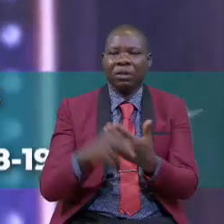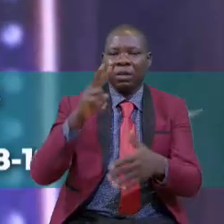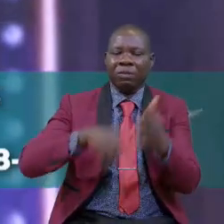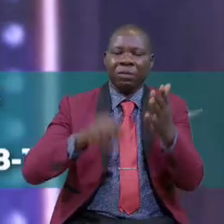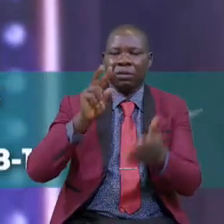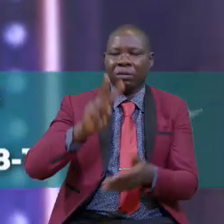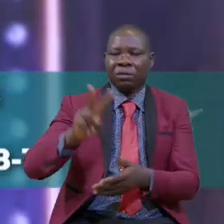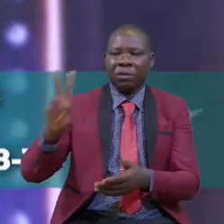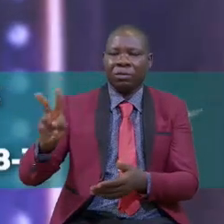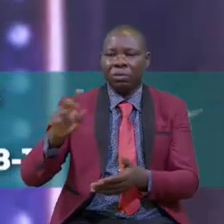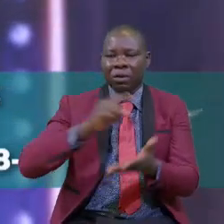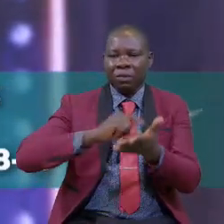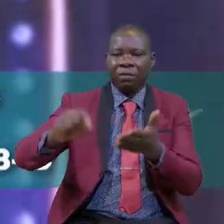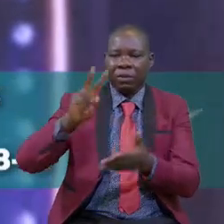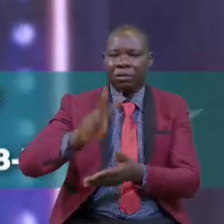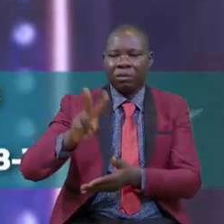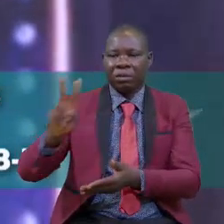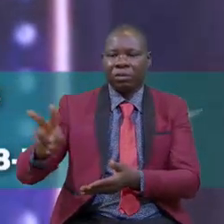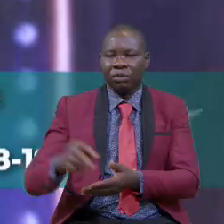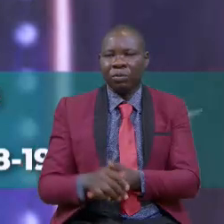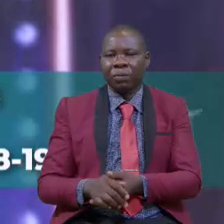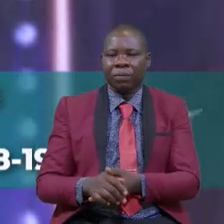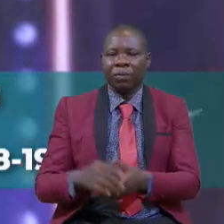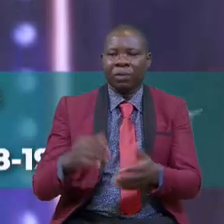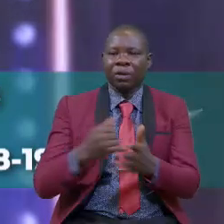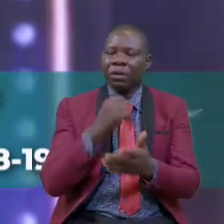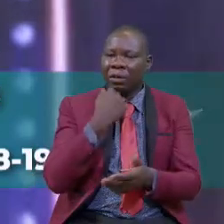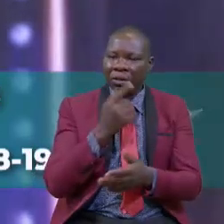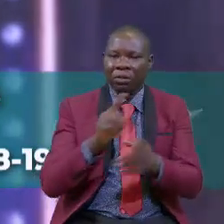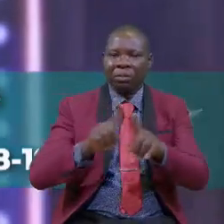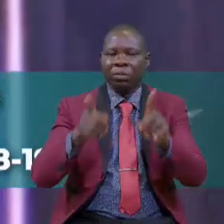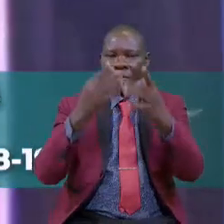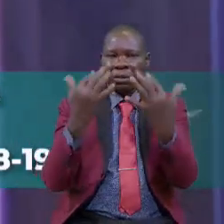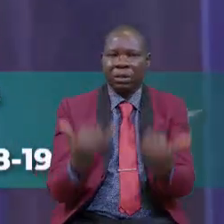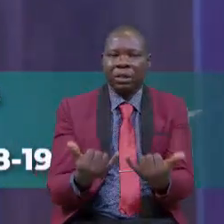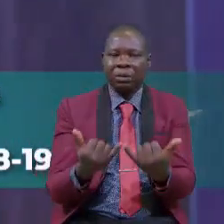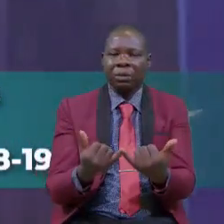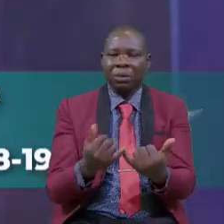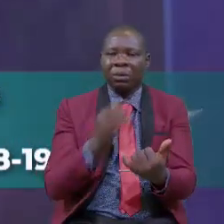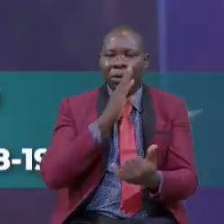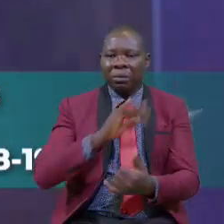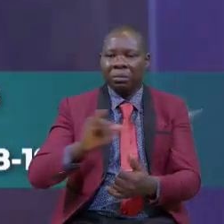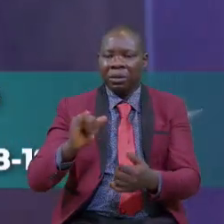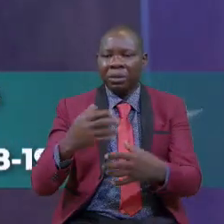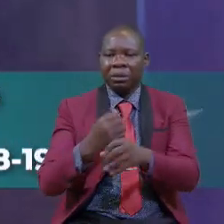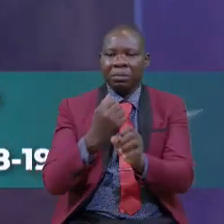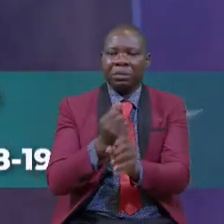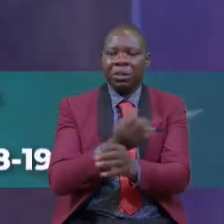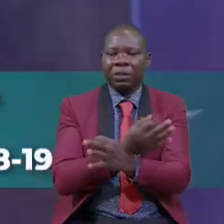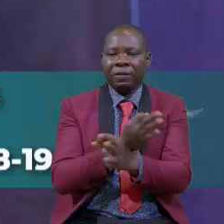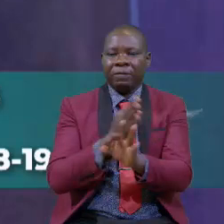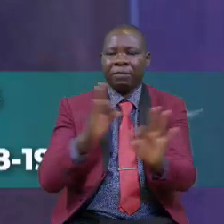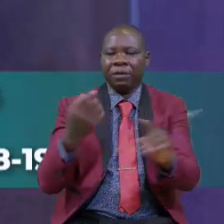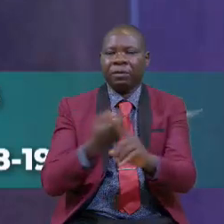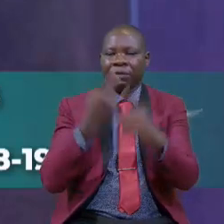verse 22, it says, but now, being made free from sin